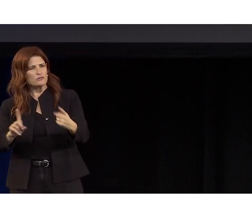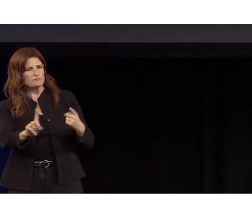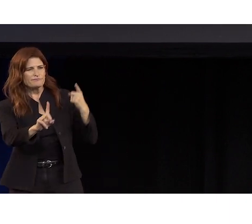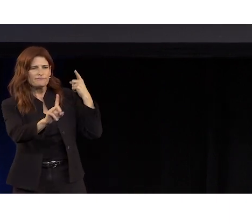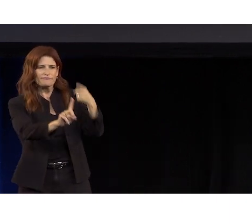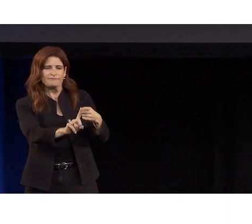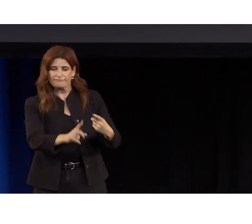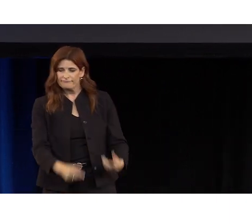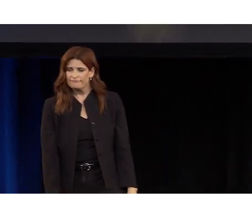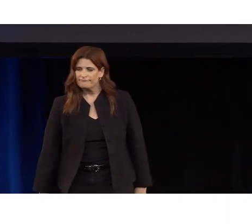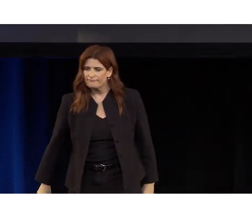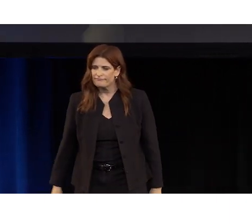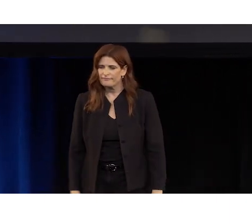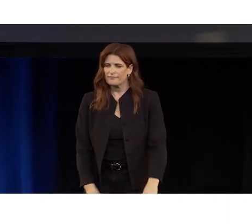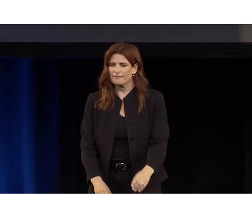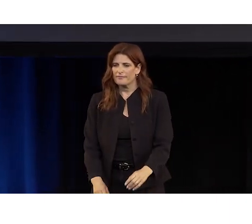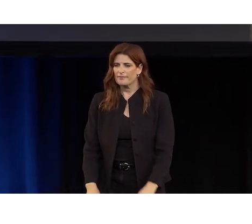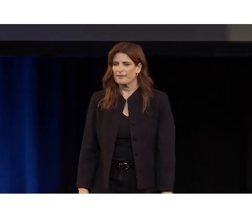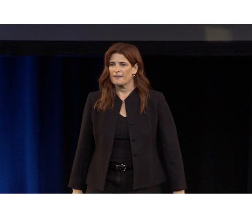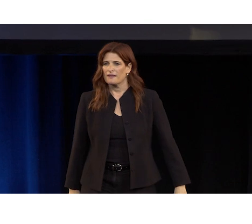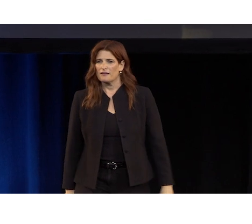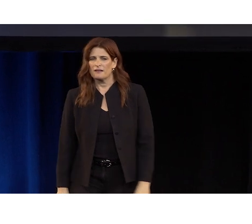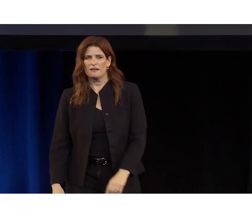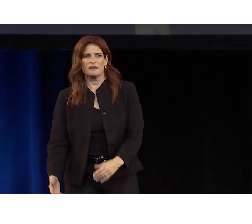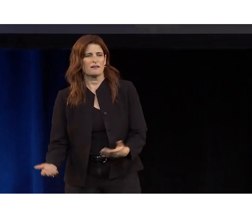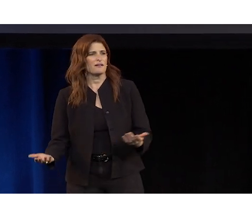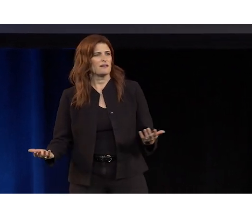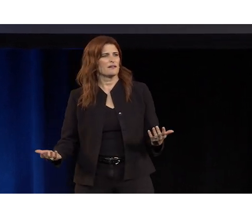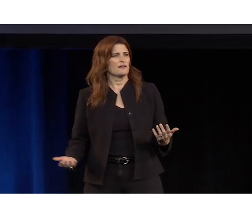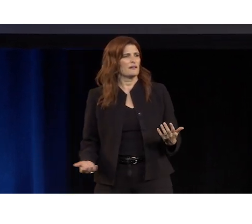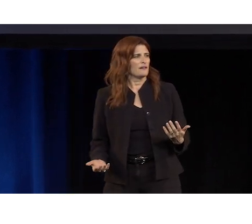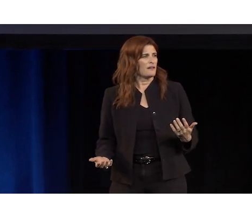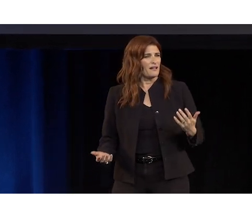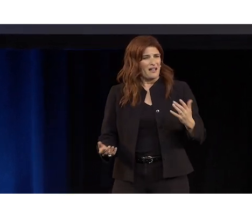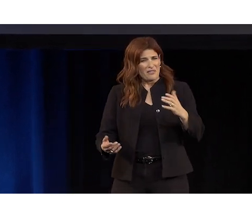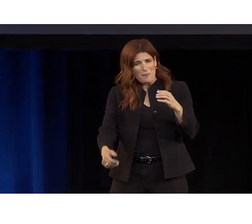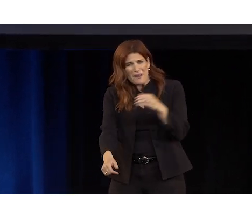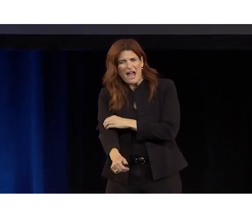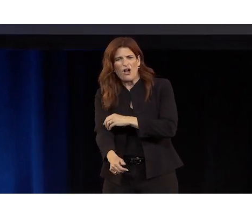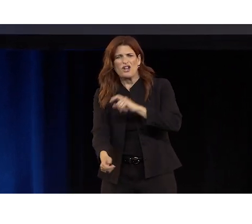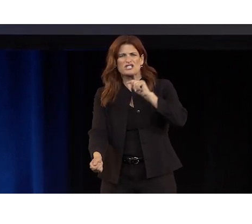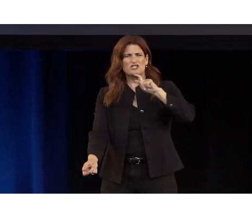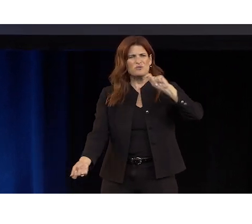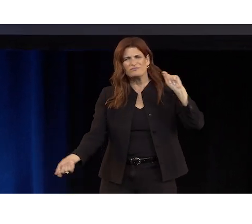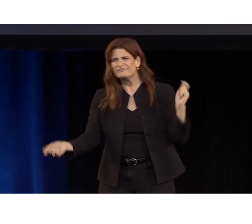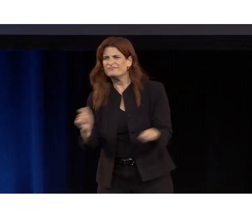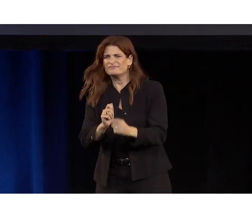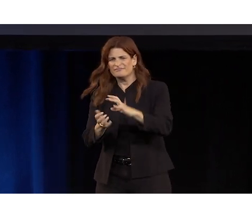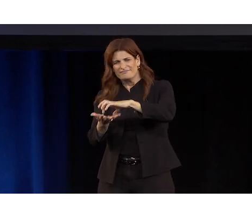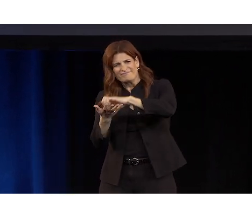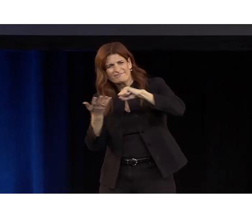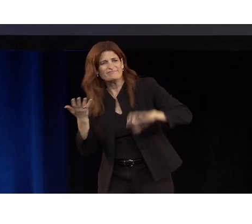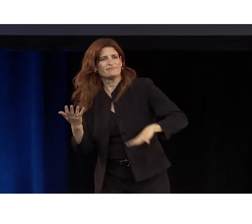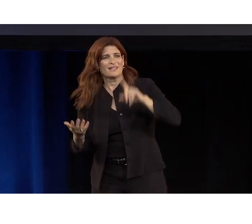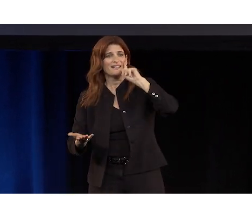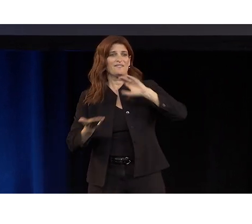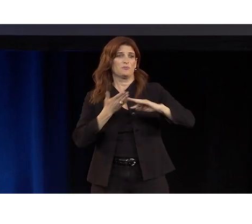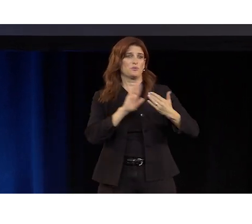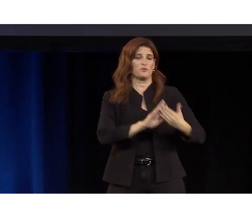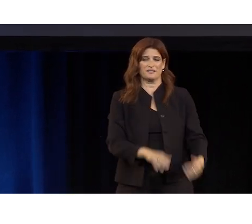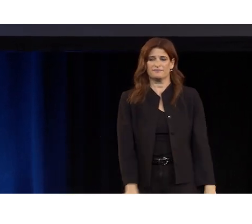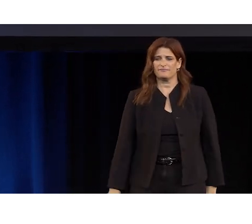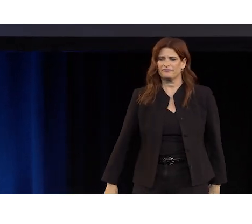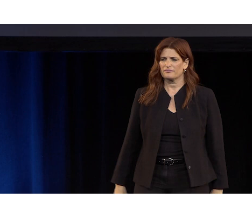Well, I am here to name the elephant in the room: the power to potentially